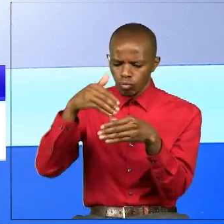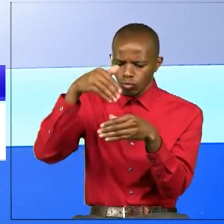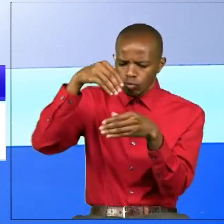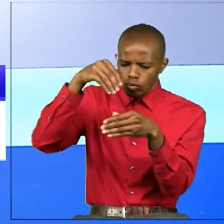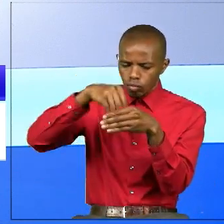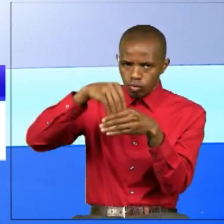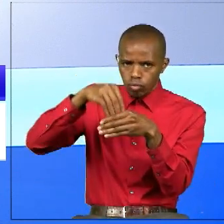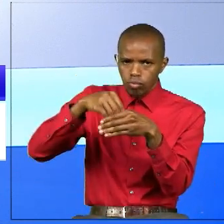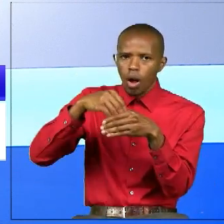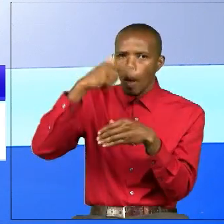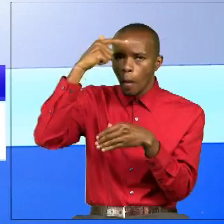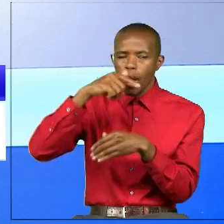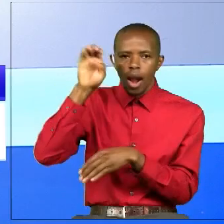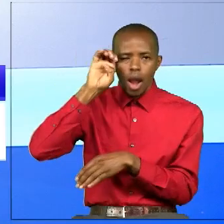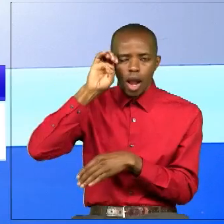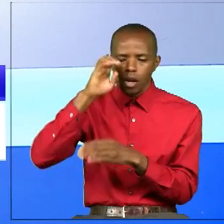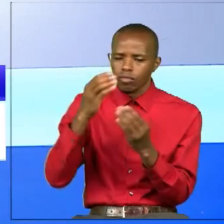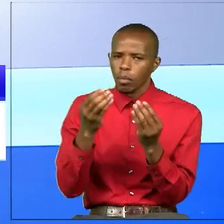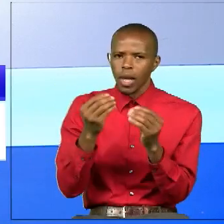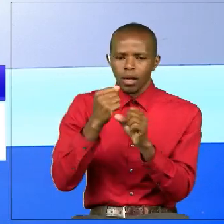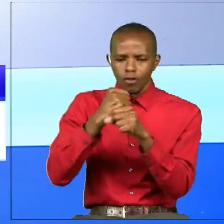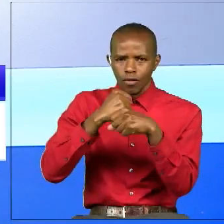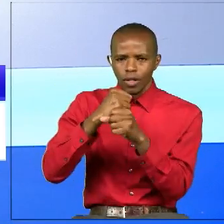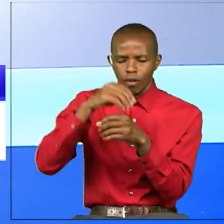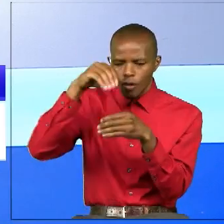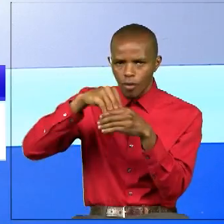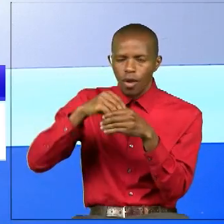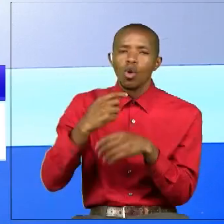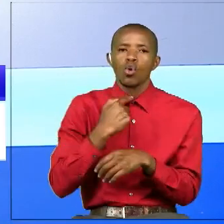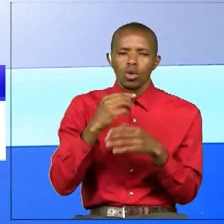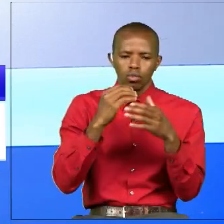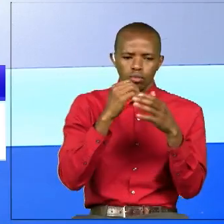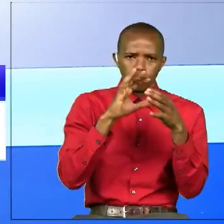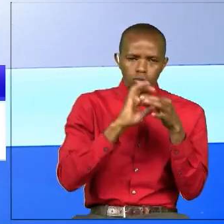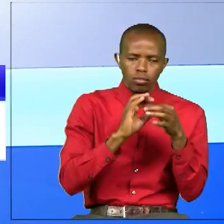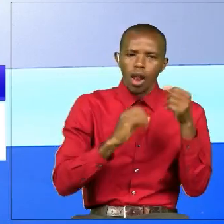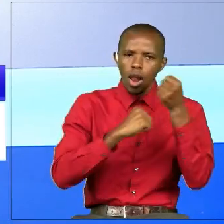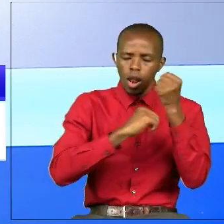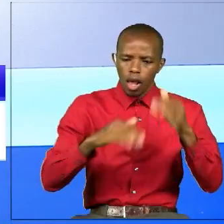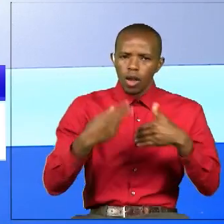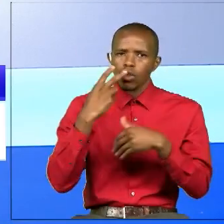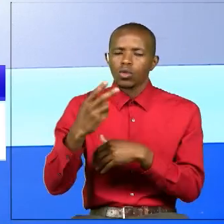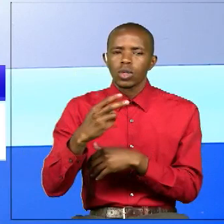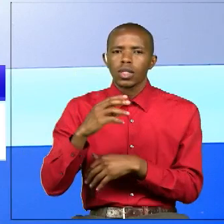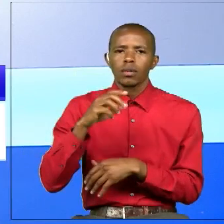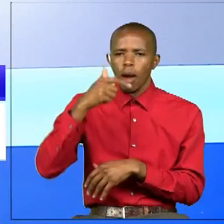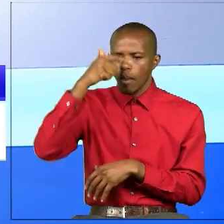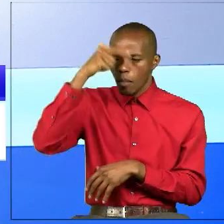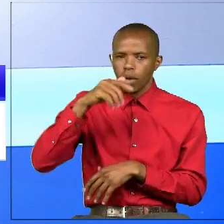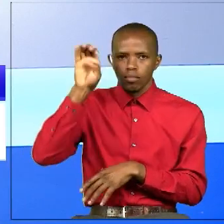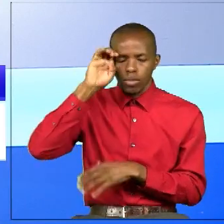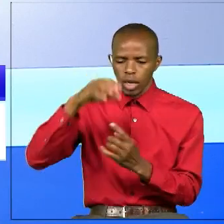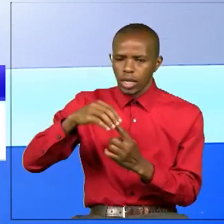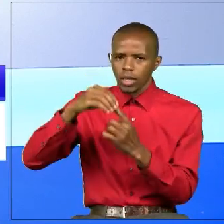impaired persons so as to ease their voting process. The union, in conjunction with donors, have helped over 200 visually impaired people with